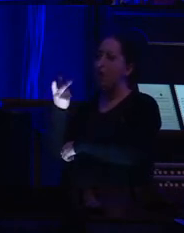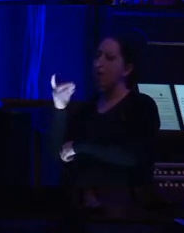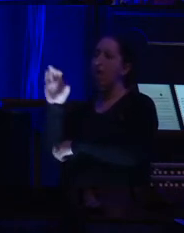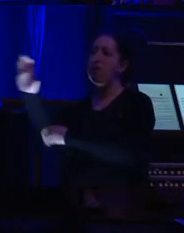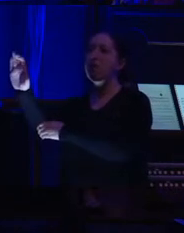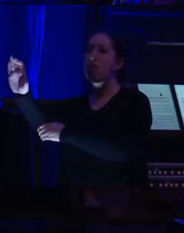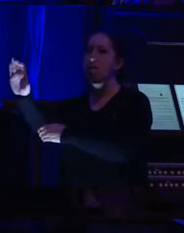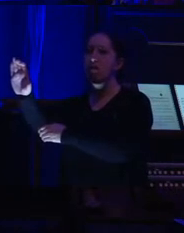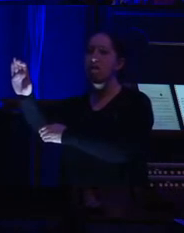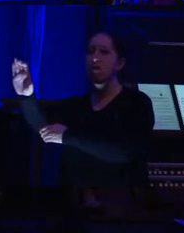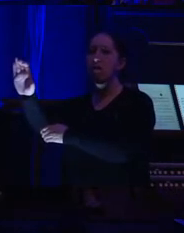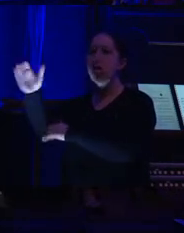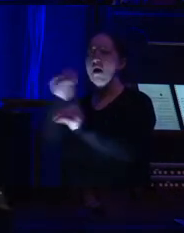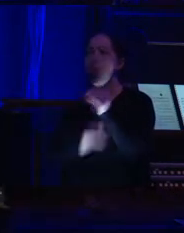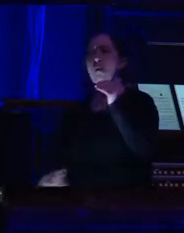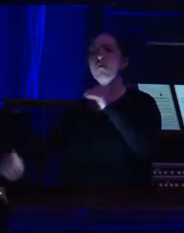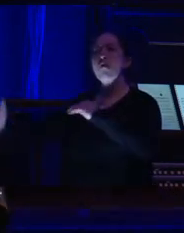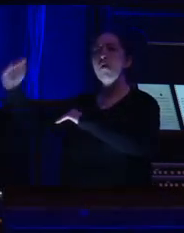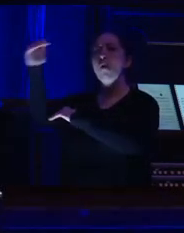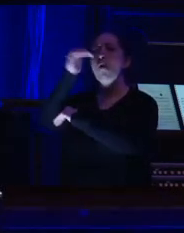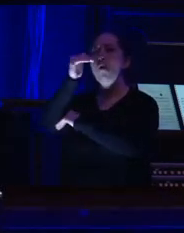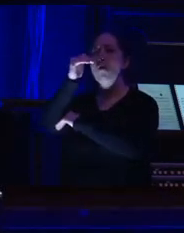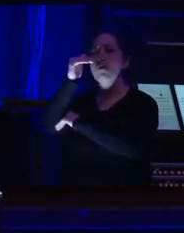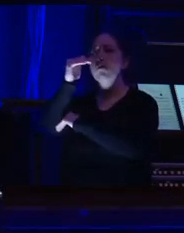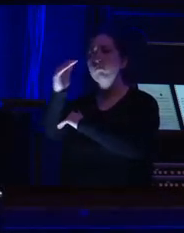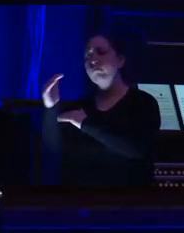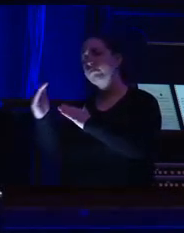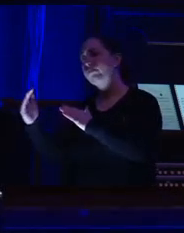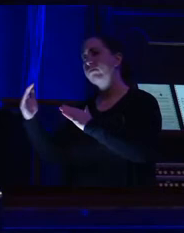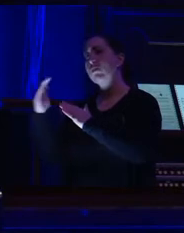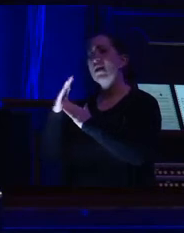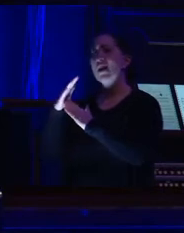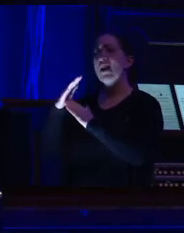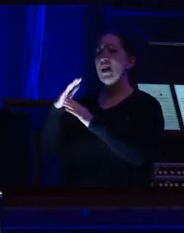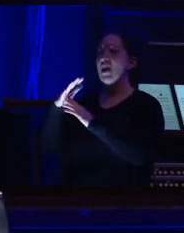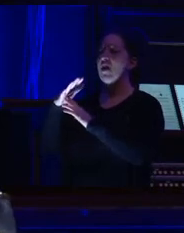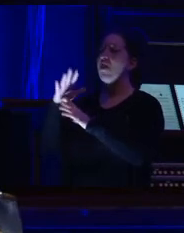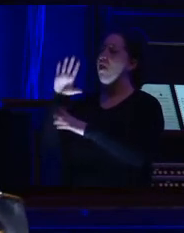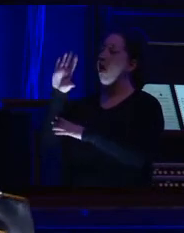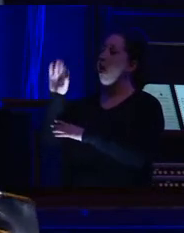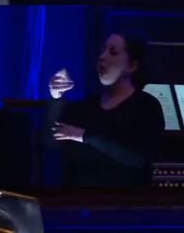Above all, we must address the climate emergency.